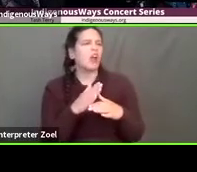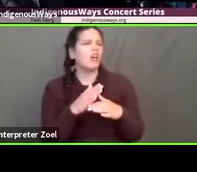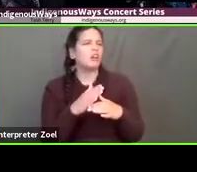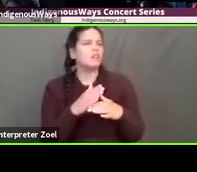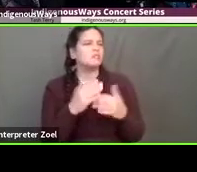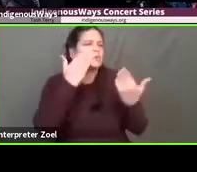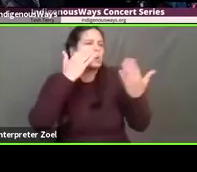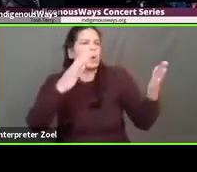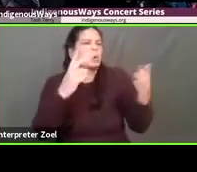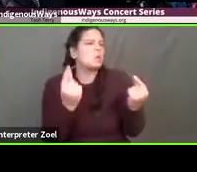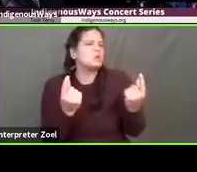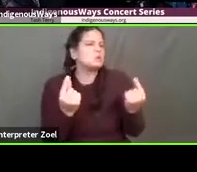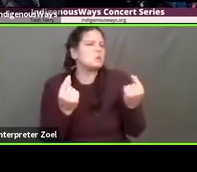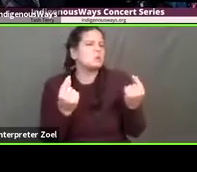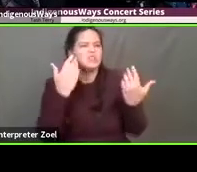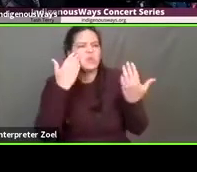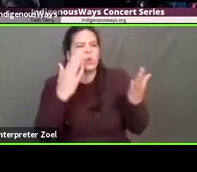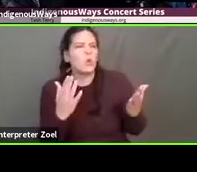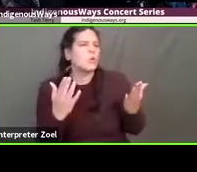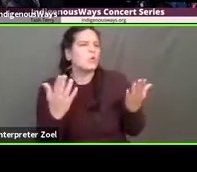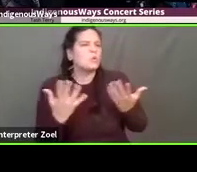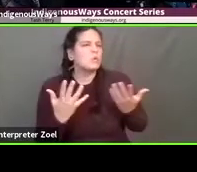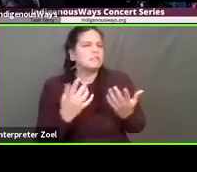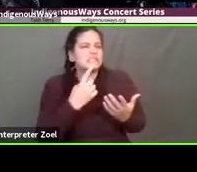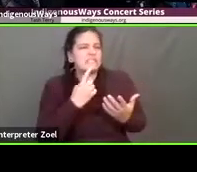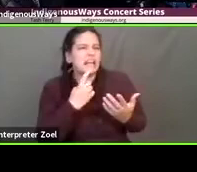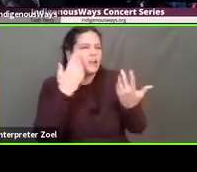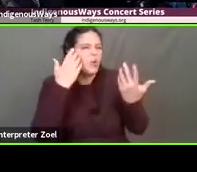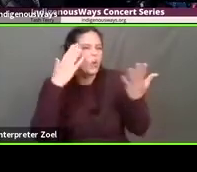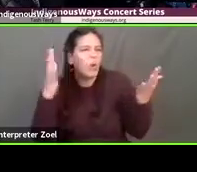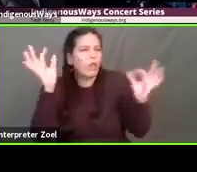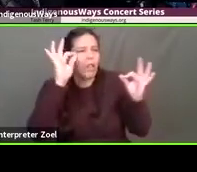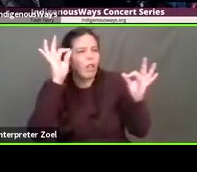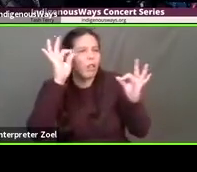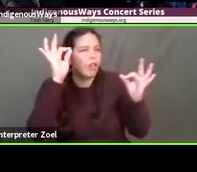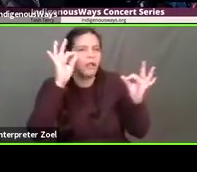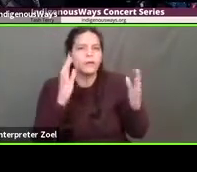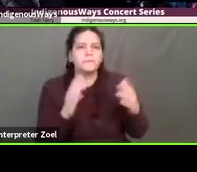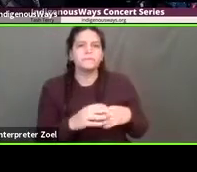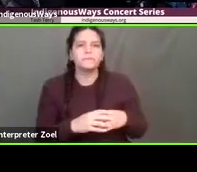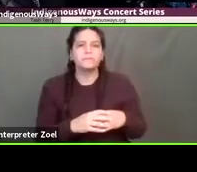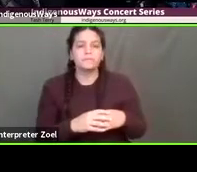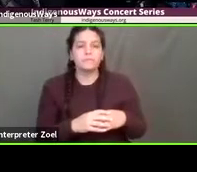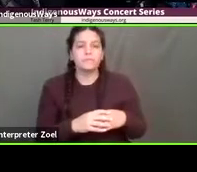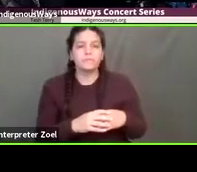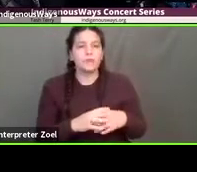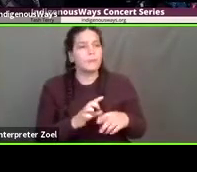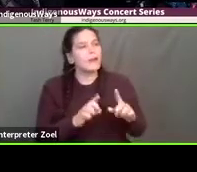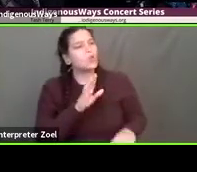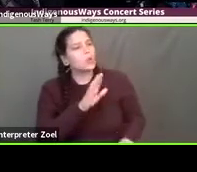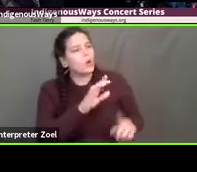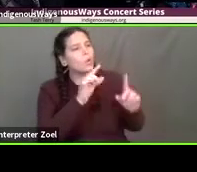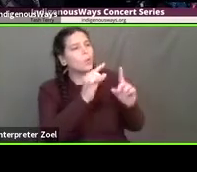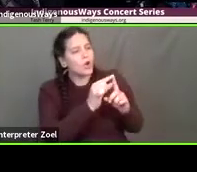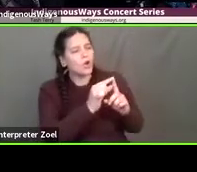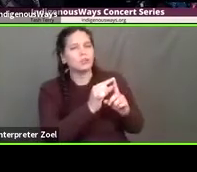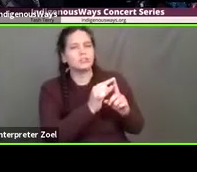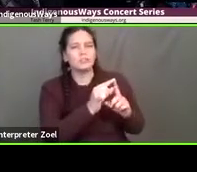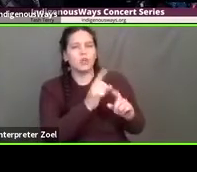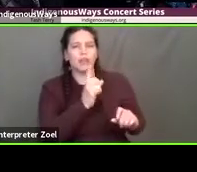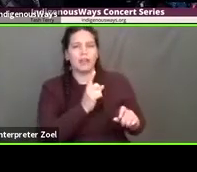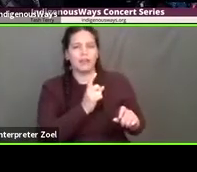we're gonna do, what we're gonna say, you know. And your words just encourage me to keep